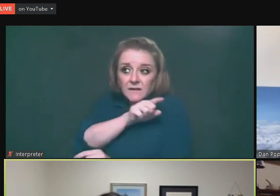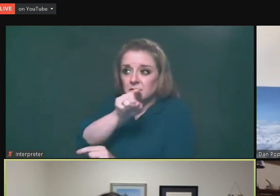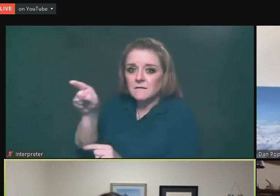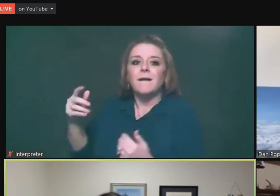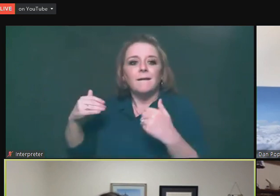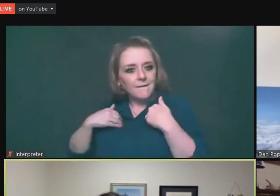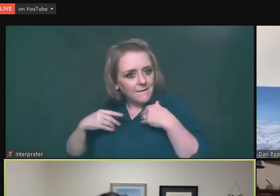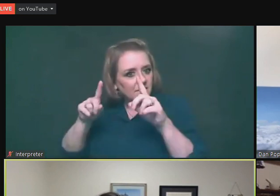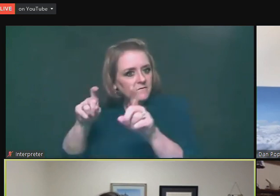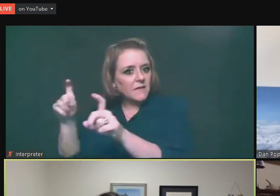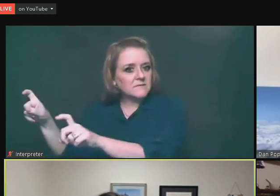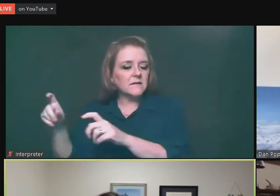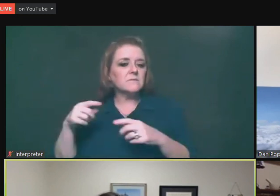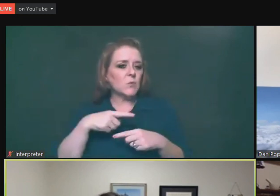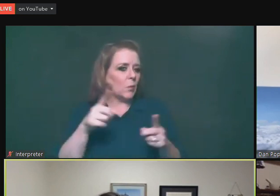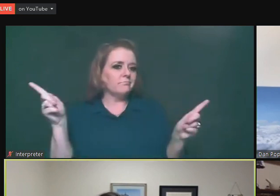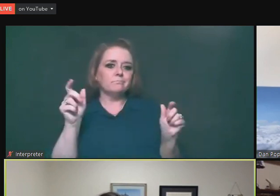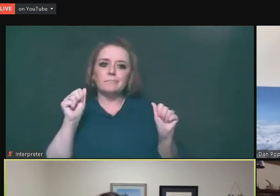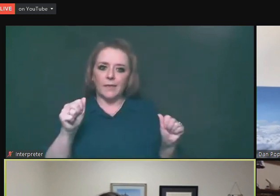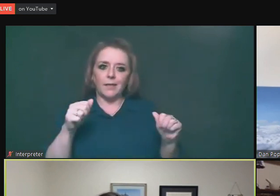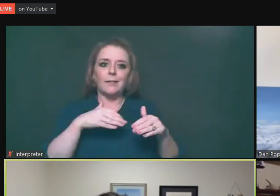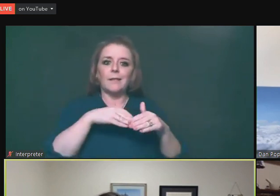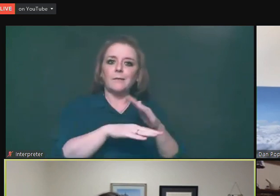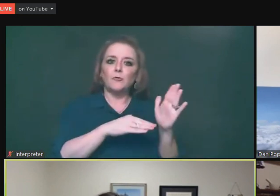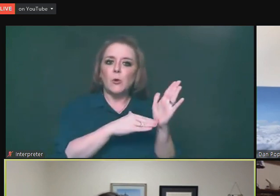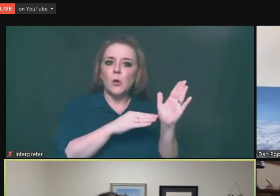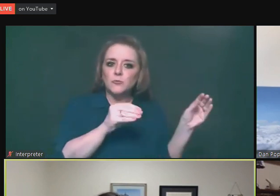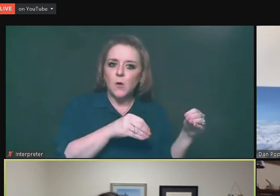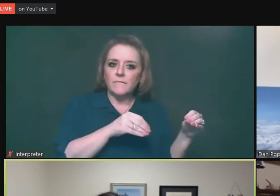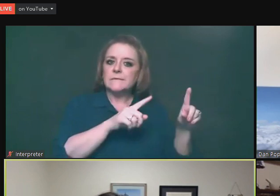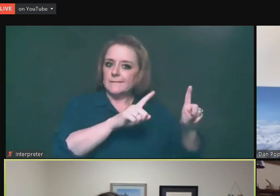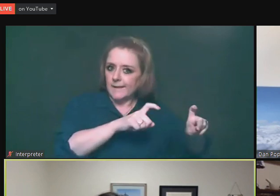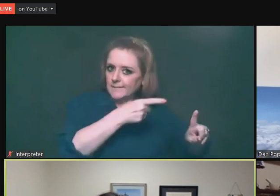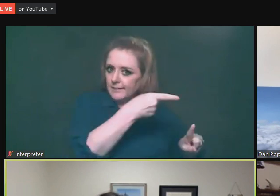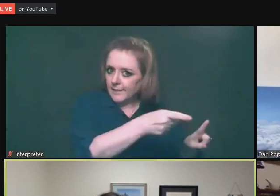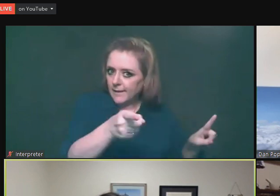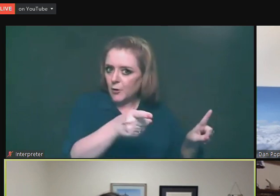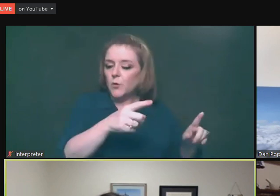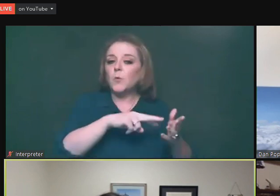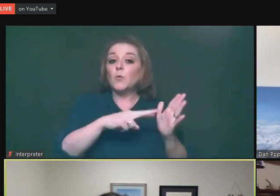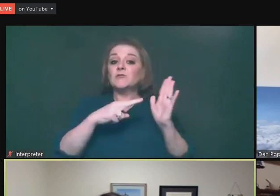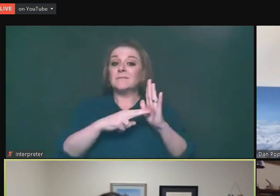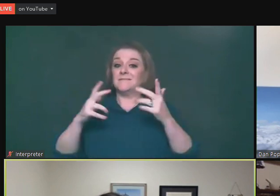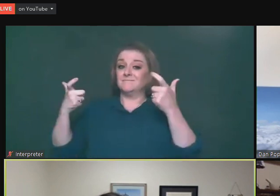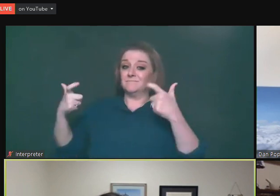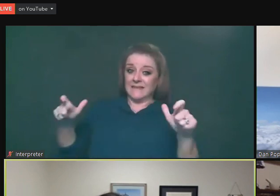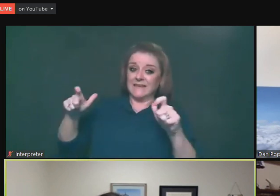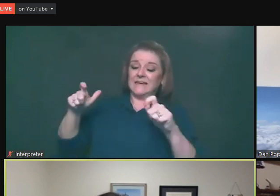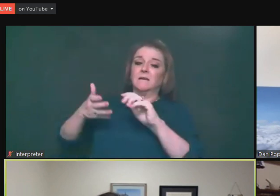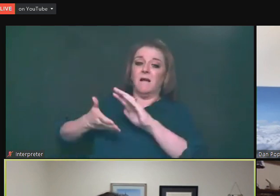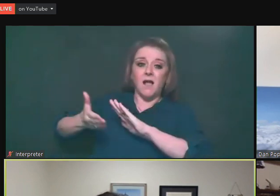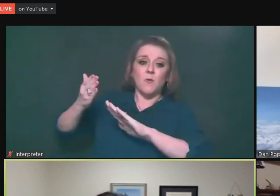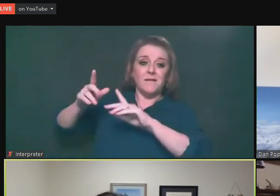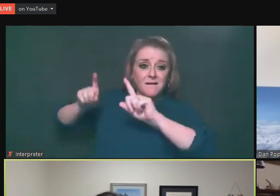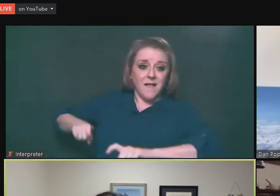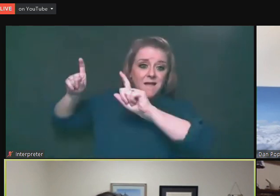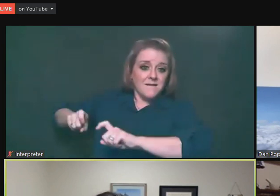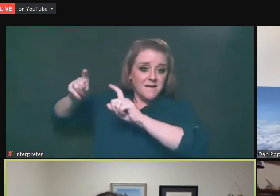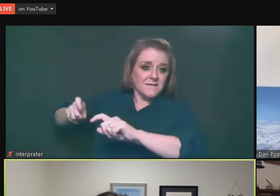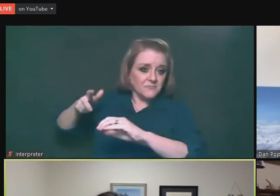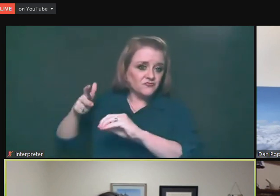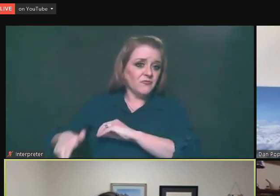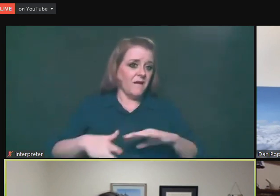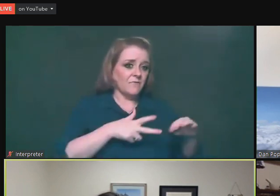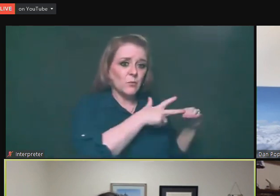can give testing at the point of care. So we're seeing less of a need for operating 4 large